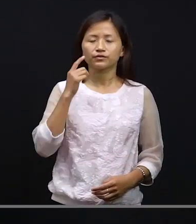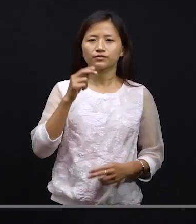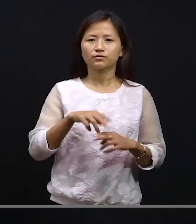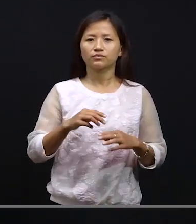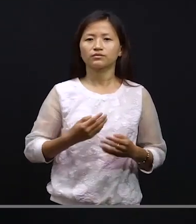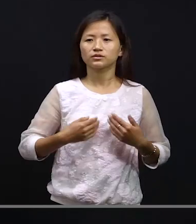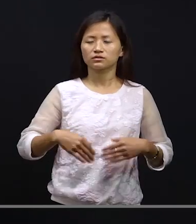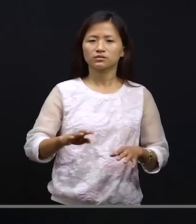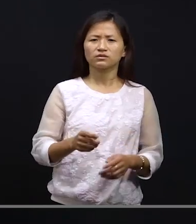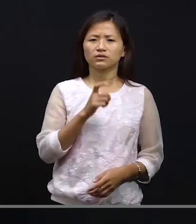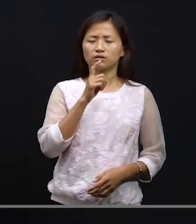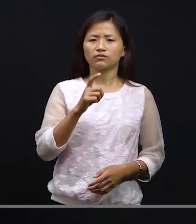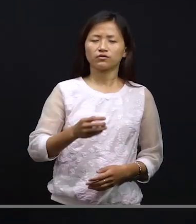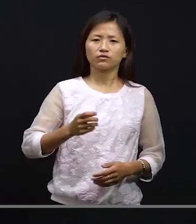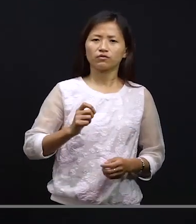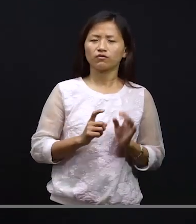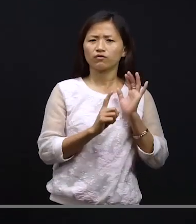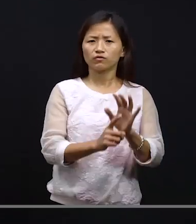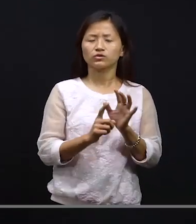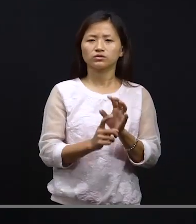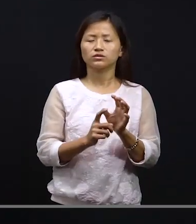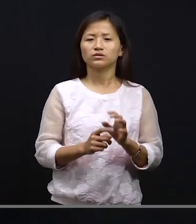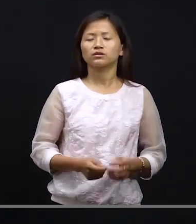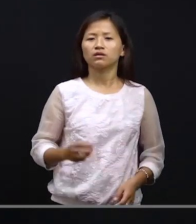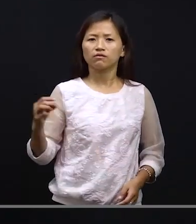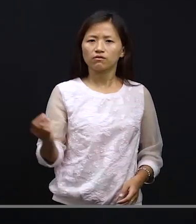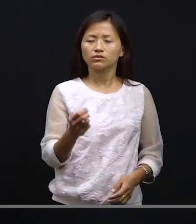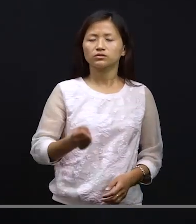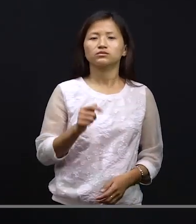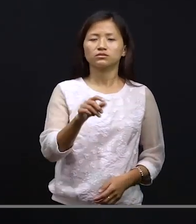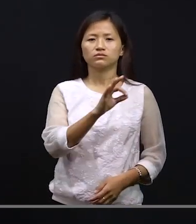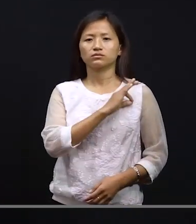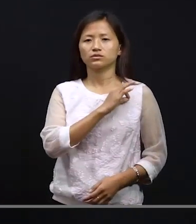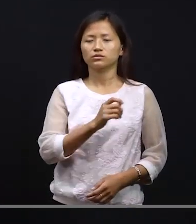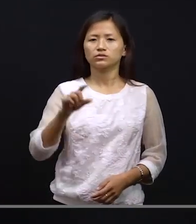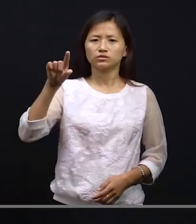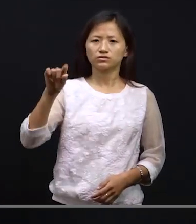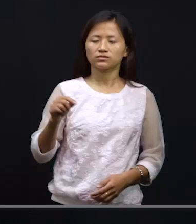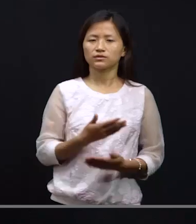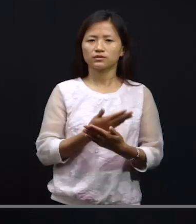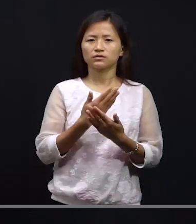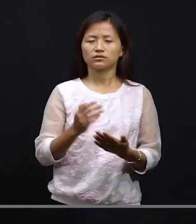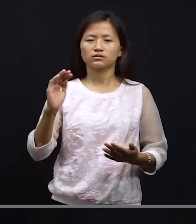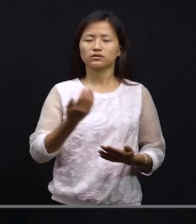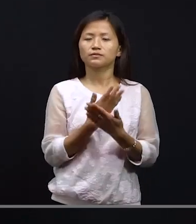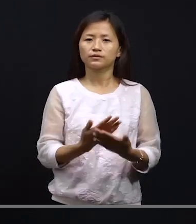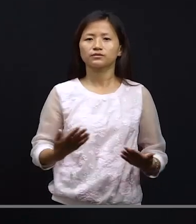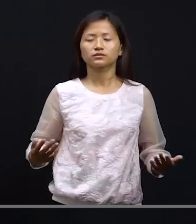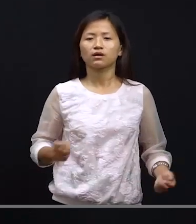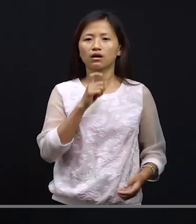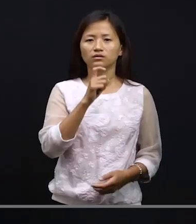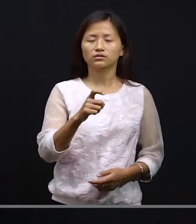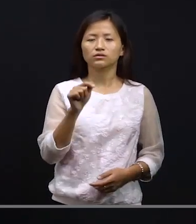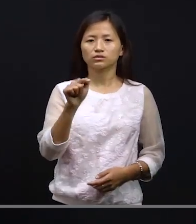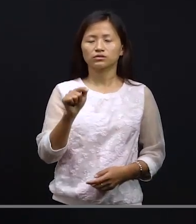the pressure of somebody, forcing you to do something that you do not like, or always asking you to do what